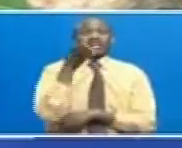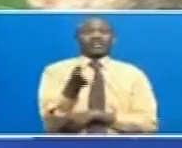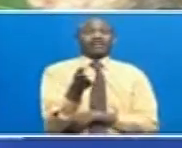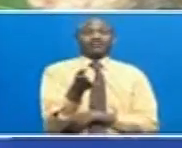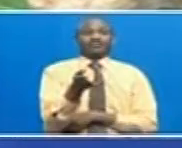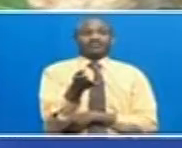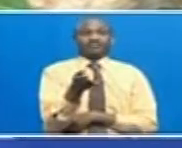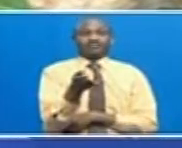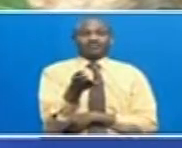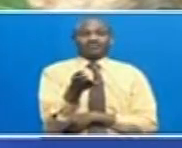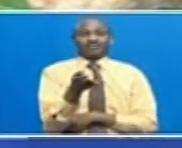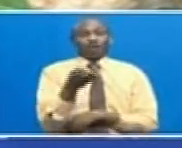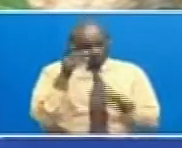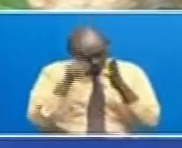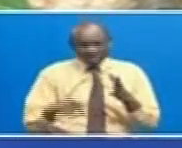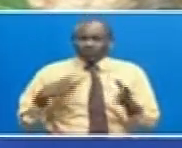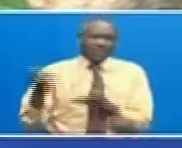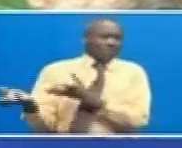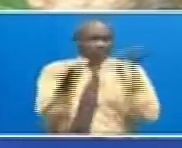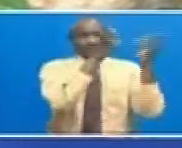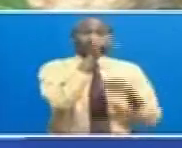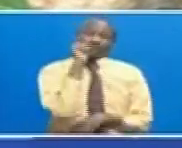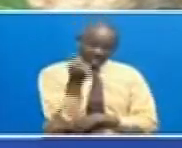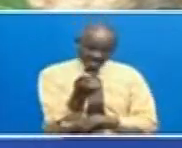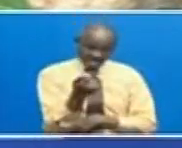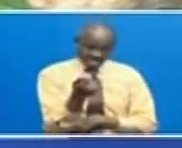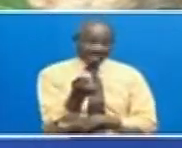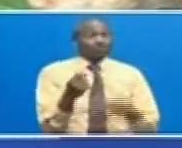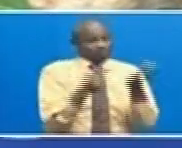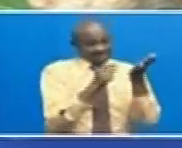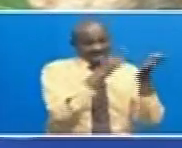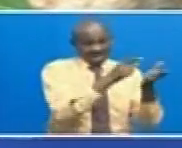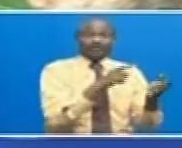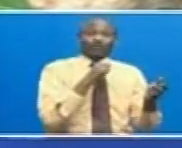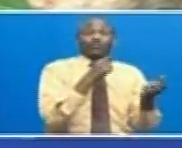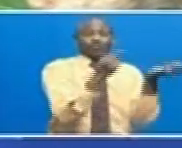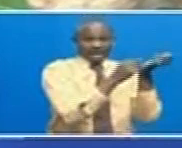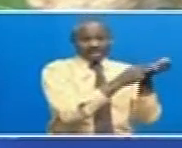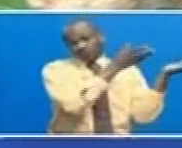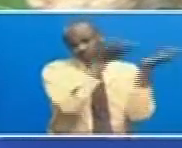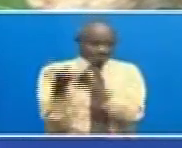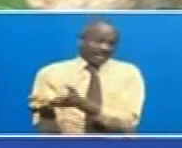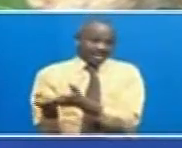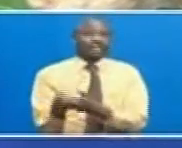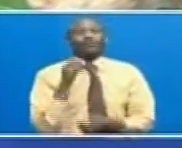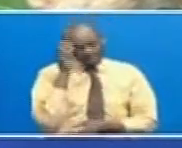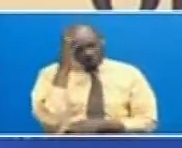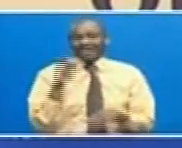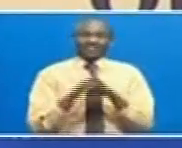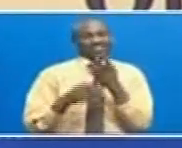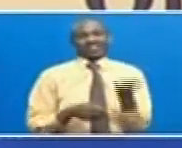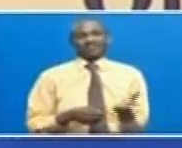Right? All the commodities that are exported out of Kenya, right, into Uganda, and those that are exported out of Uganda into